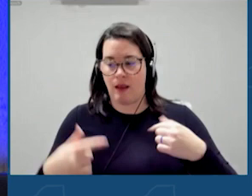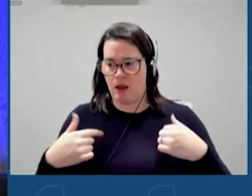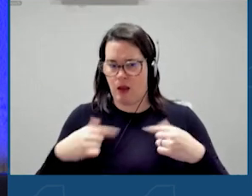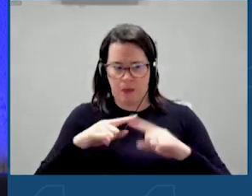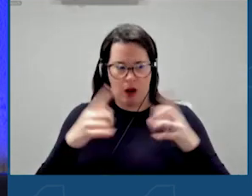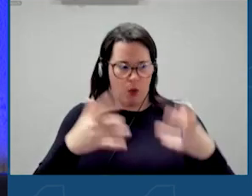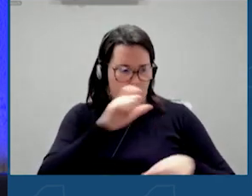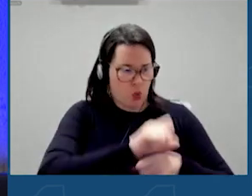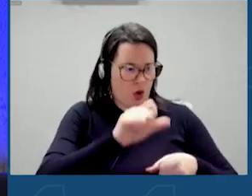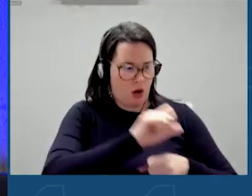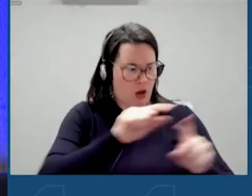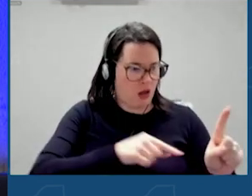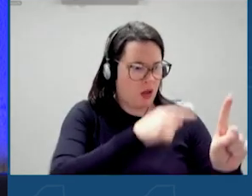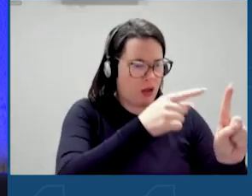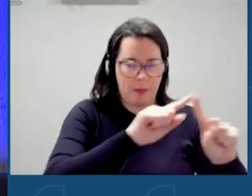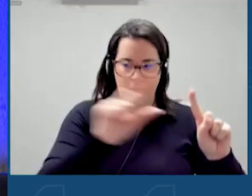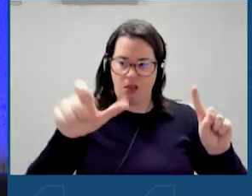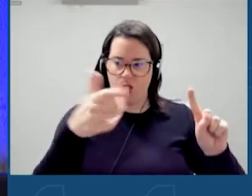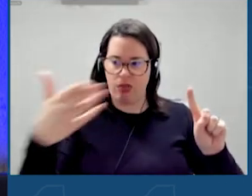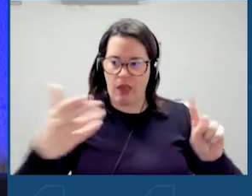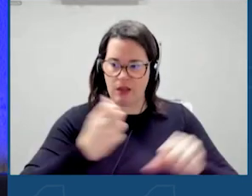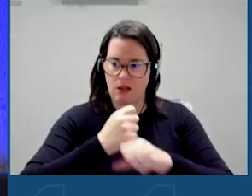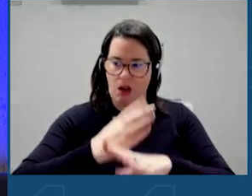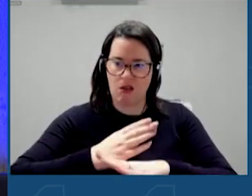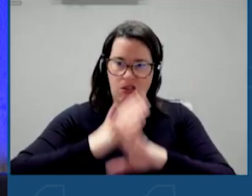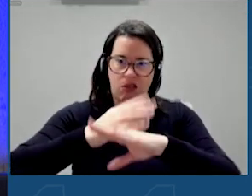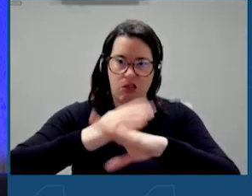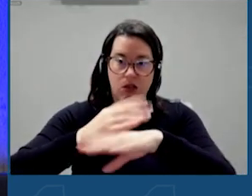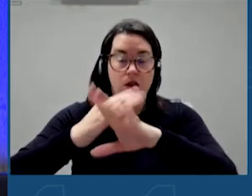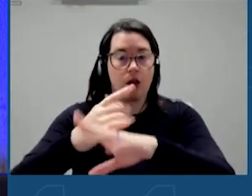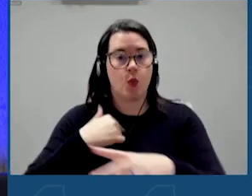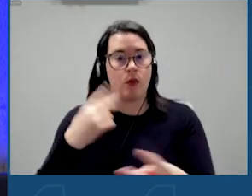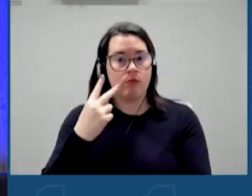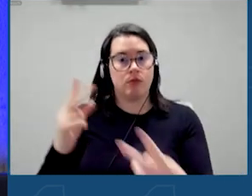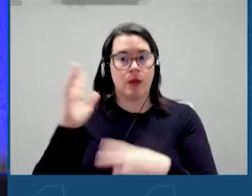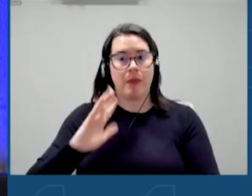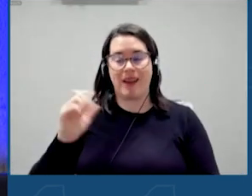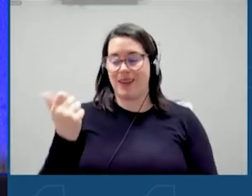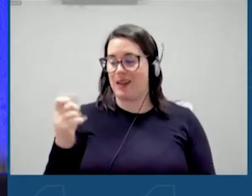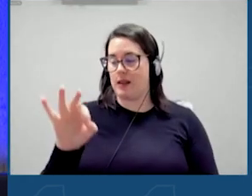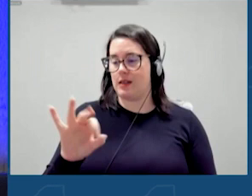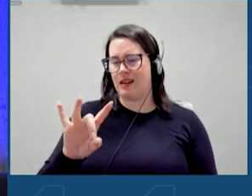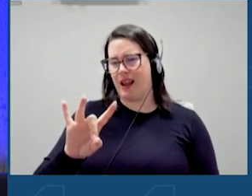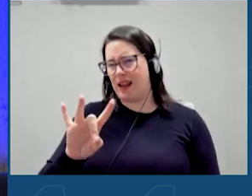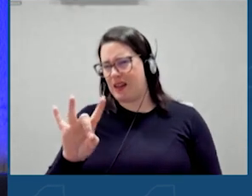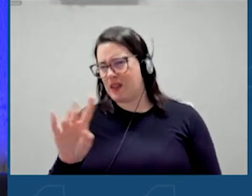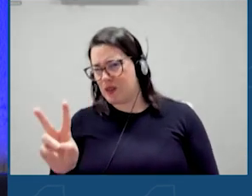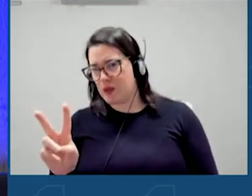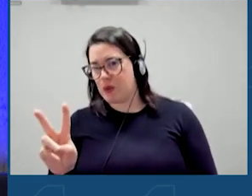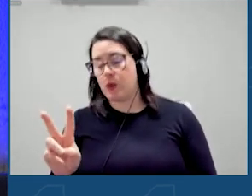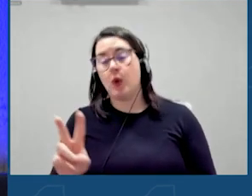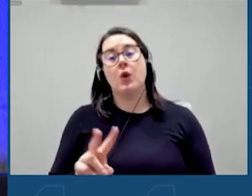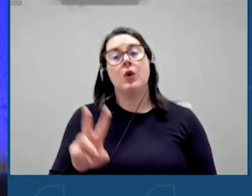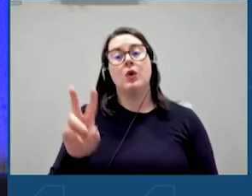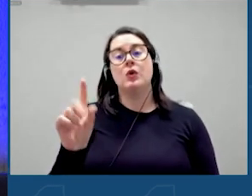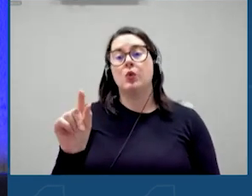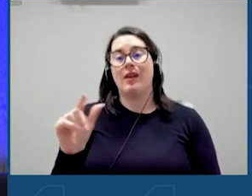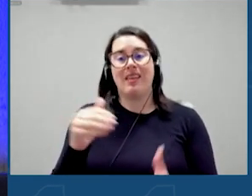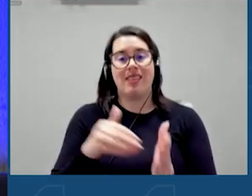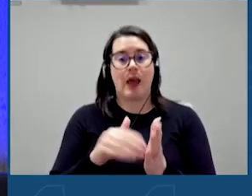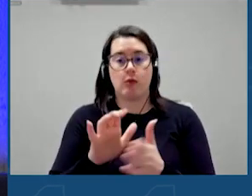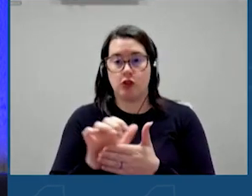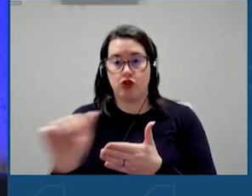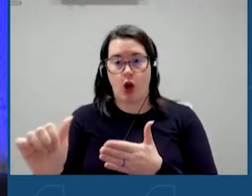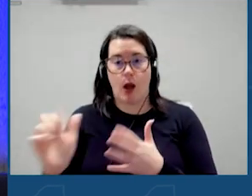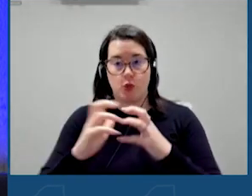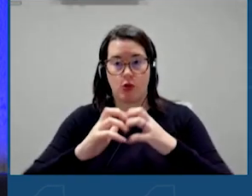I go back in time again, when the factories closed in my hometown, 1982 or 3, 20,000 jobs were gone. Nobody had the paychecks